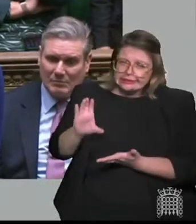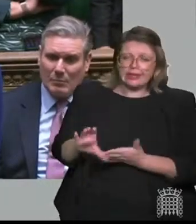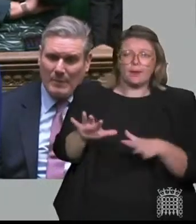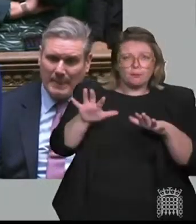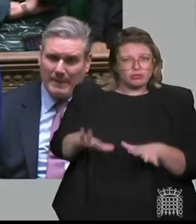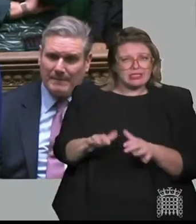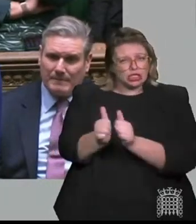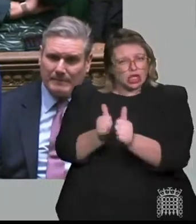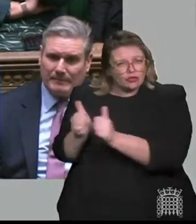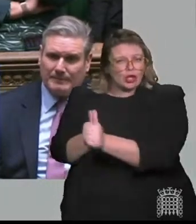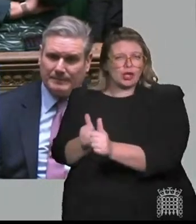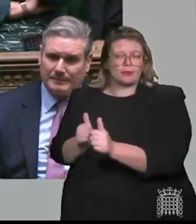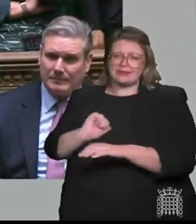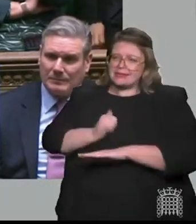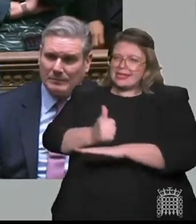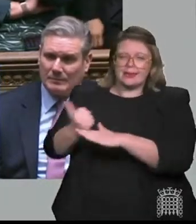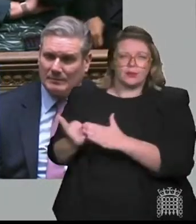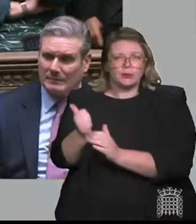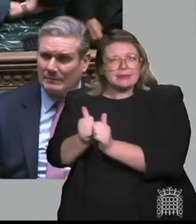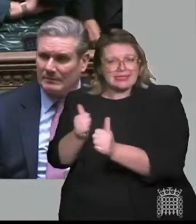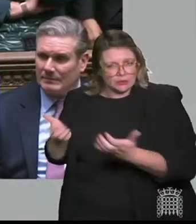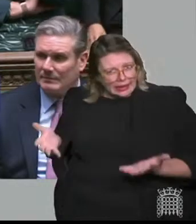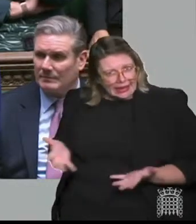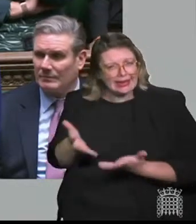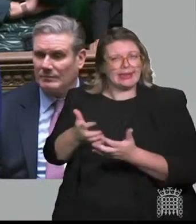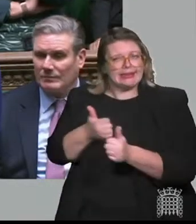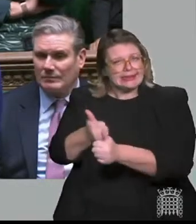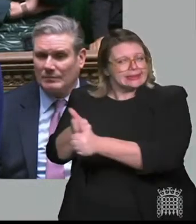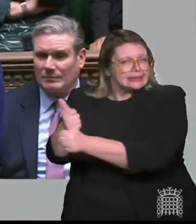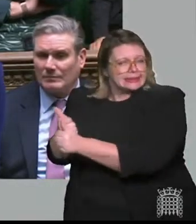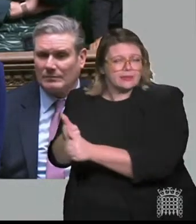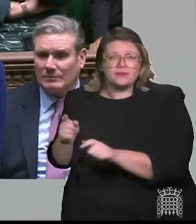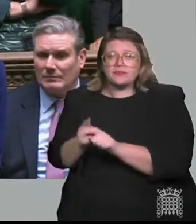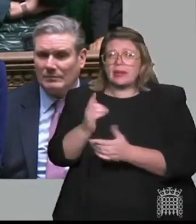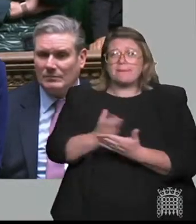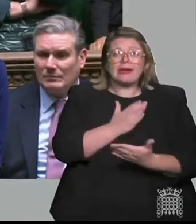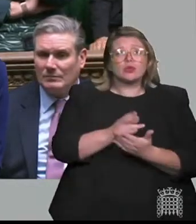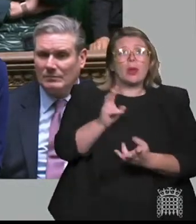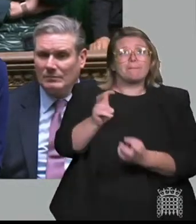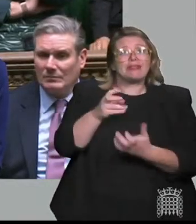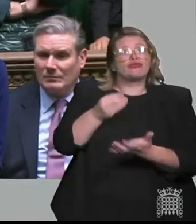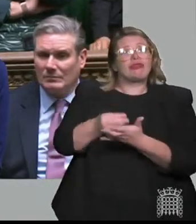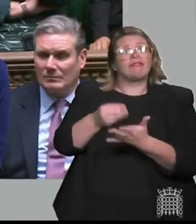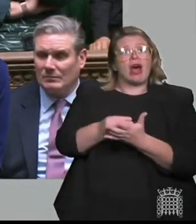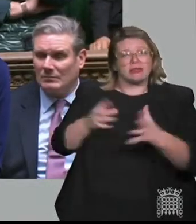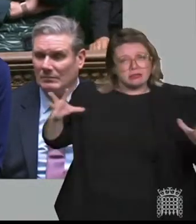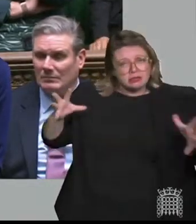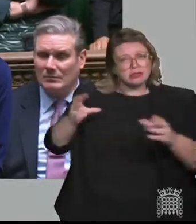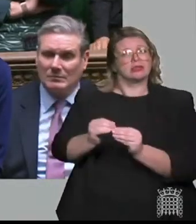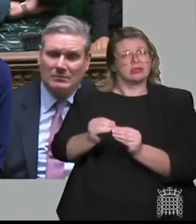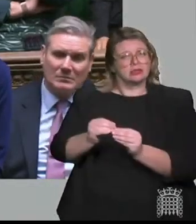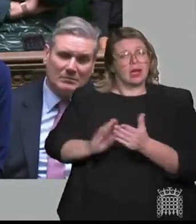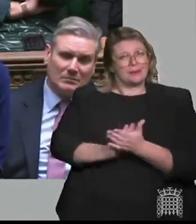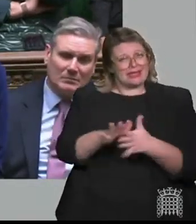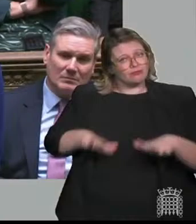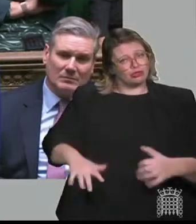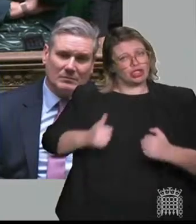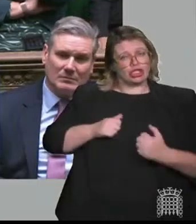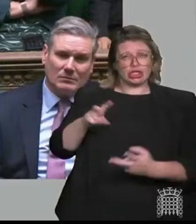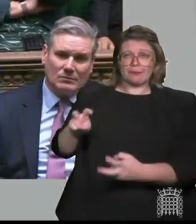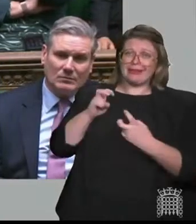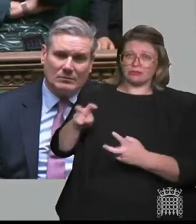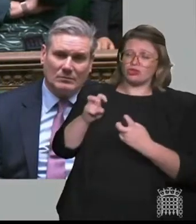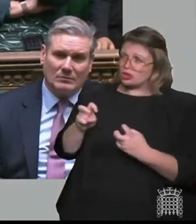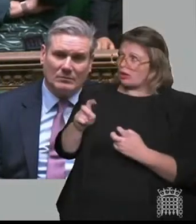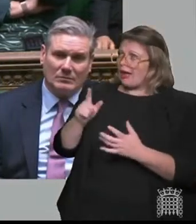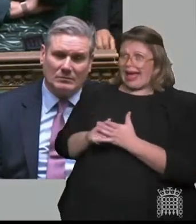and scale-up firms, and introducing measures to ensure the consolidation of pension funds, so that our pension system gets better returns